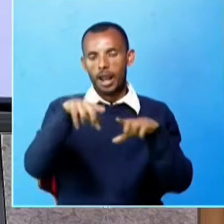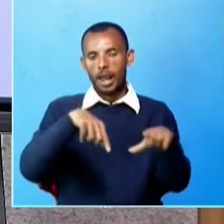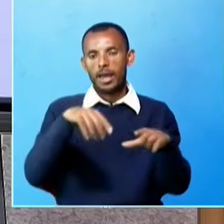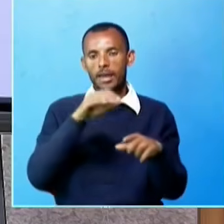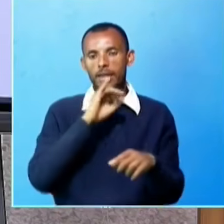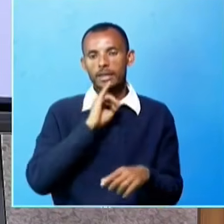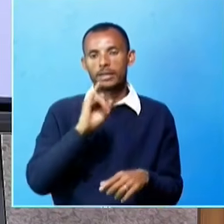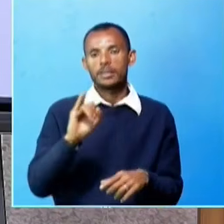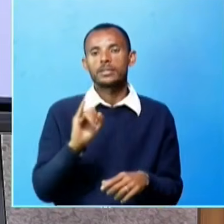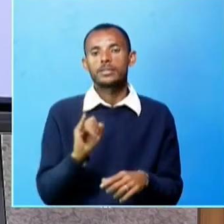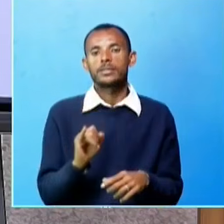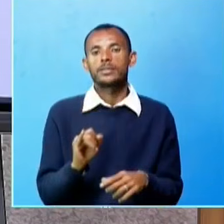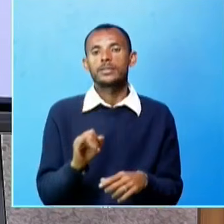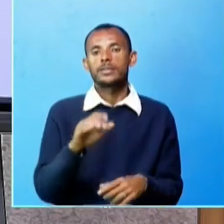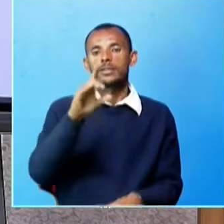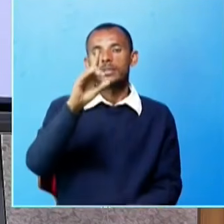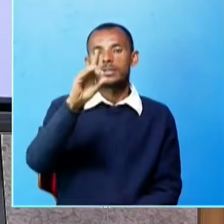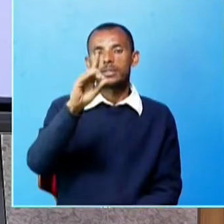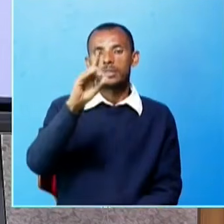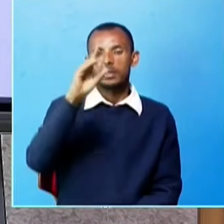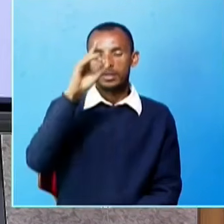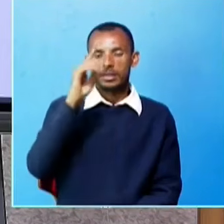of this face,